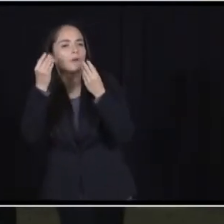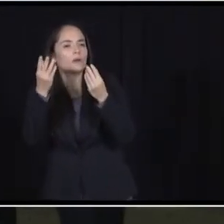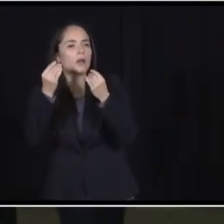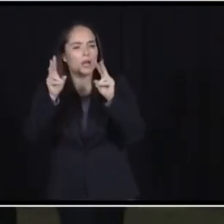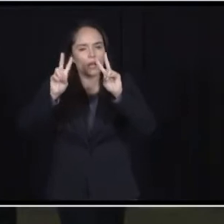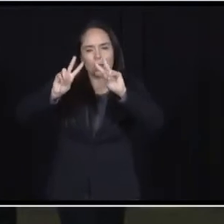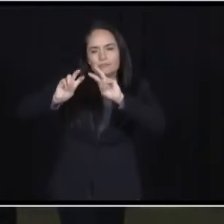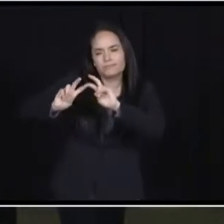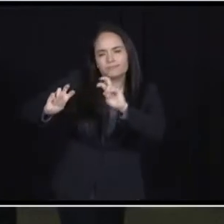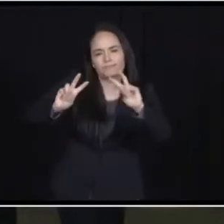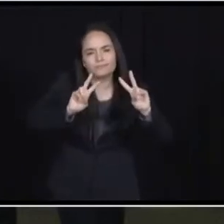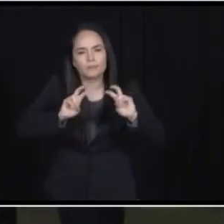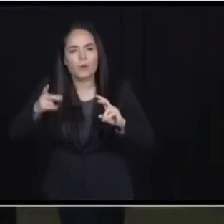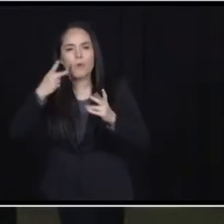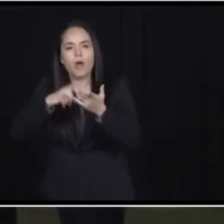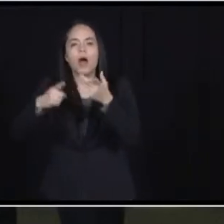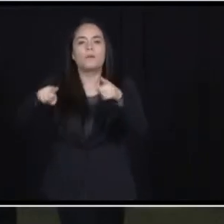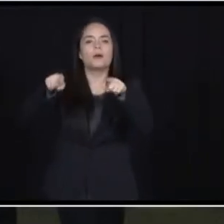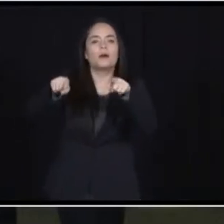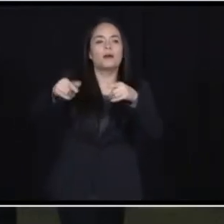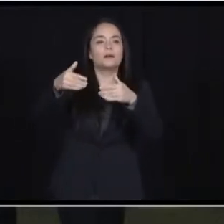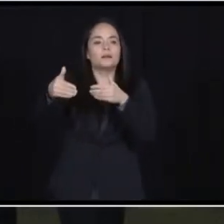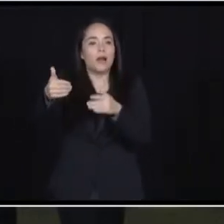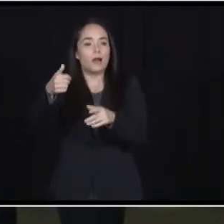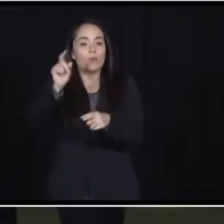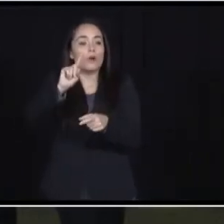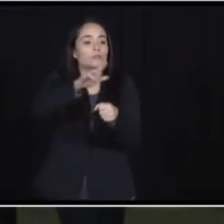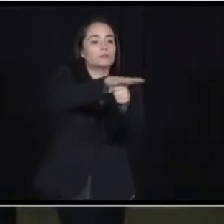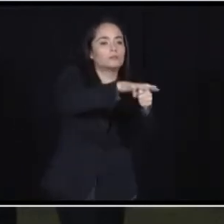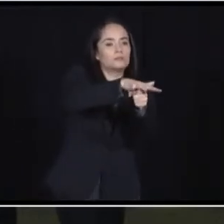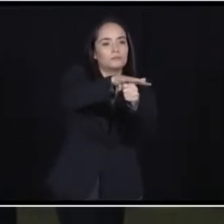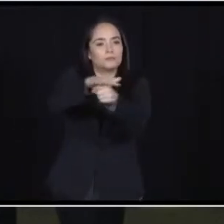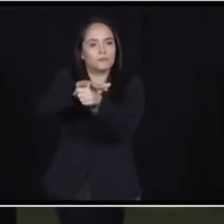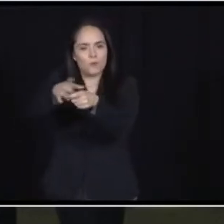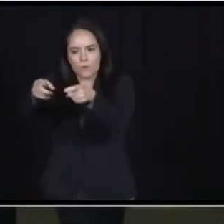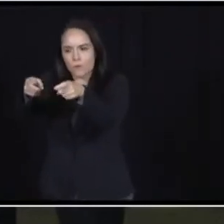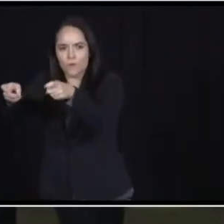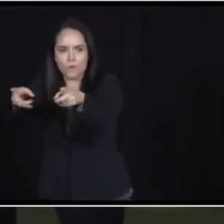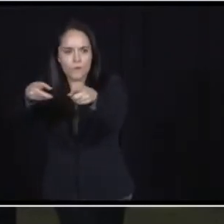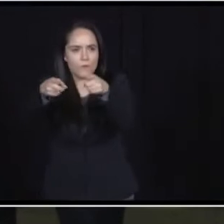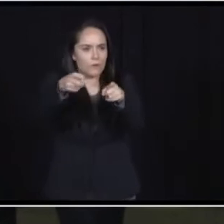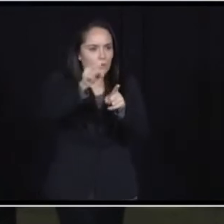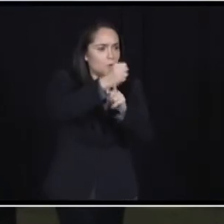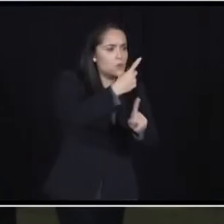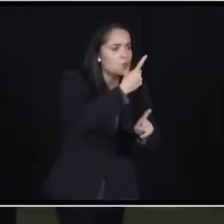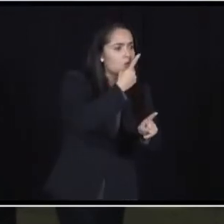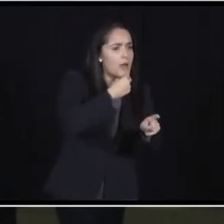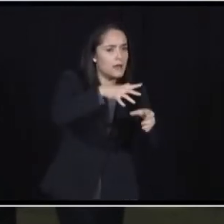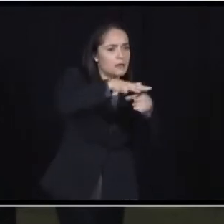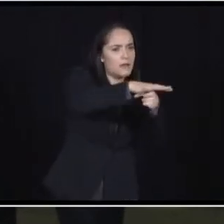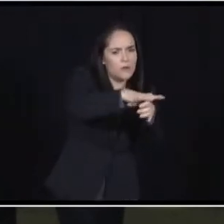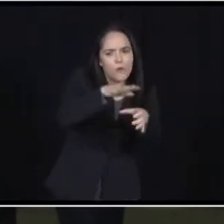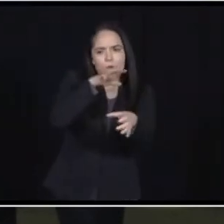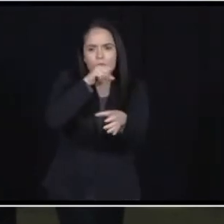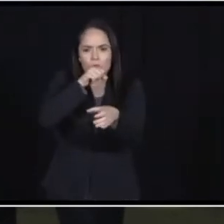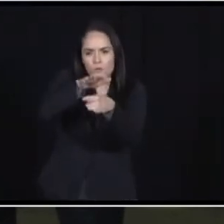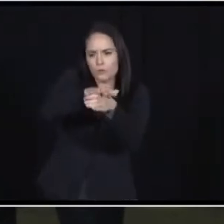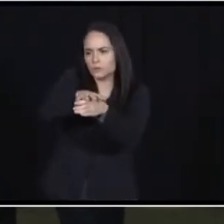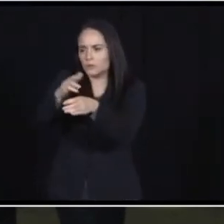been put into the control situation, particularly Peel and Toronto, and Dr. Williams and the team will be coming